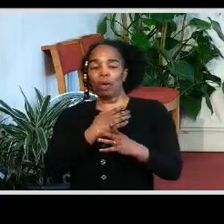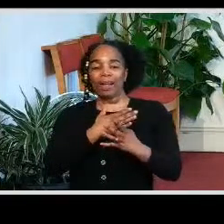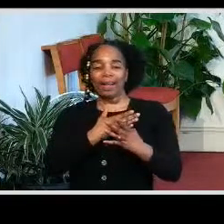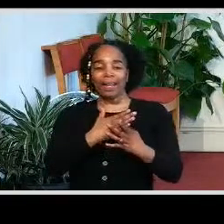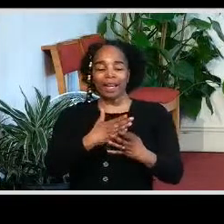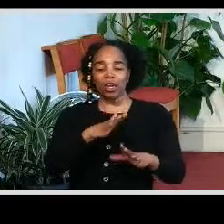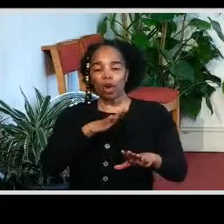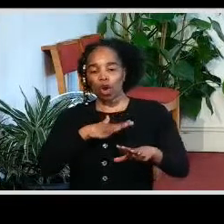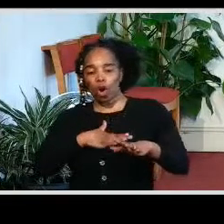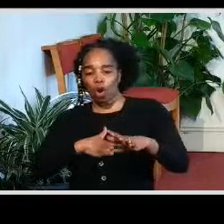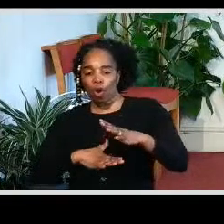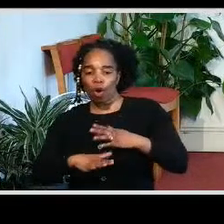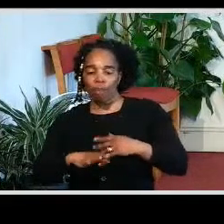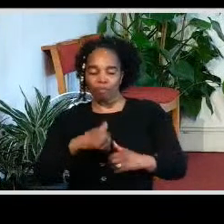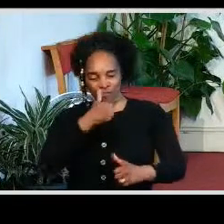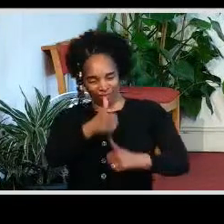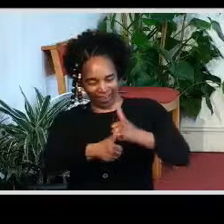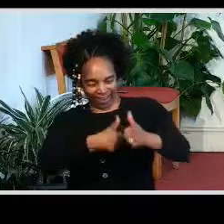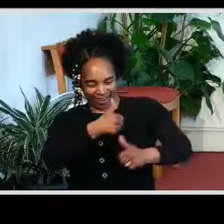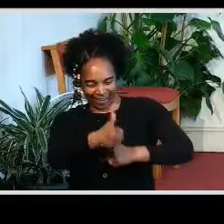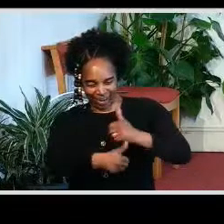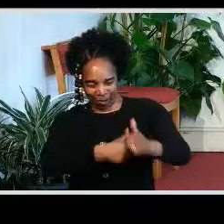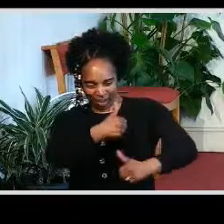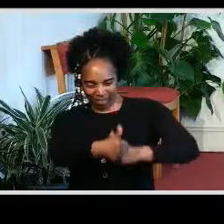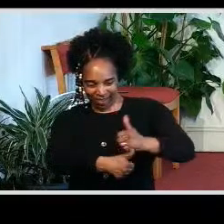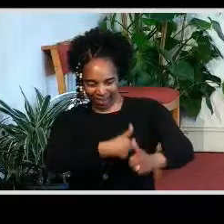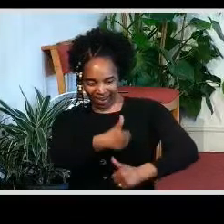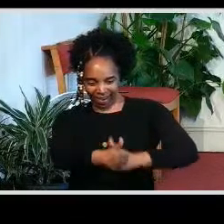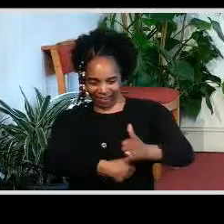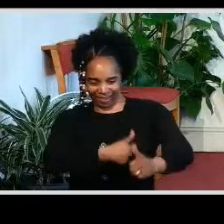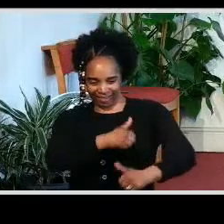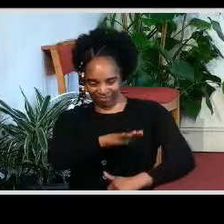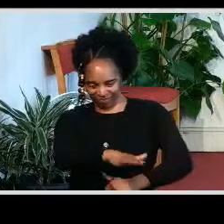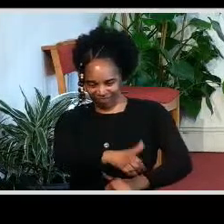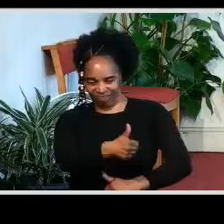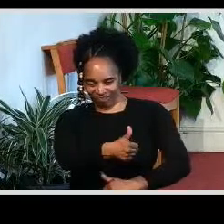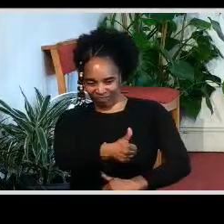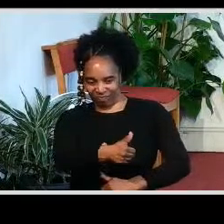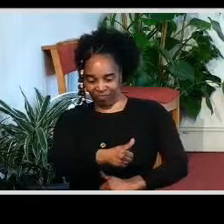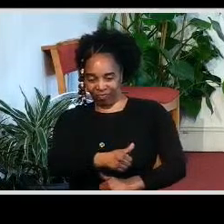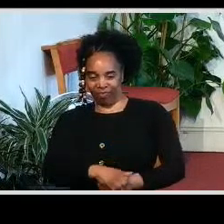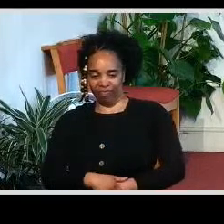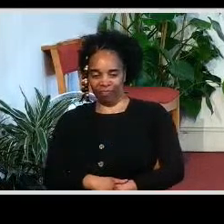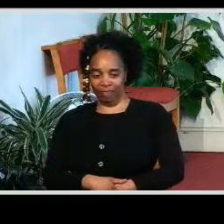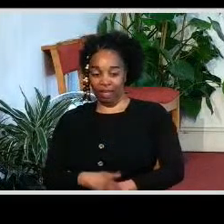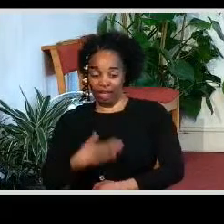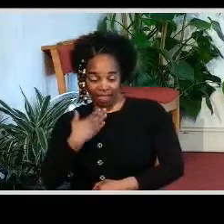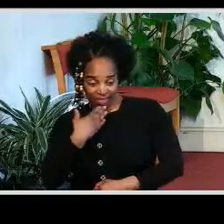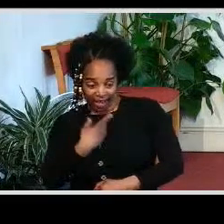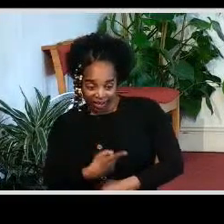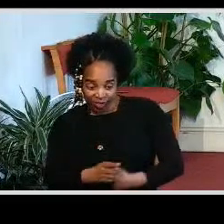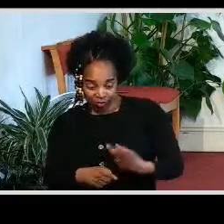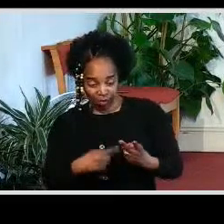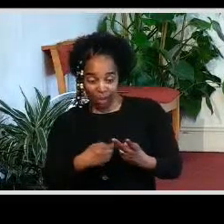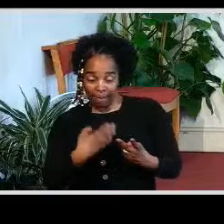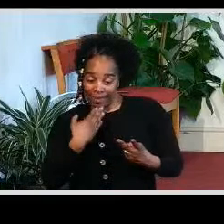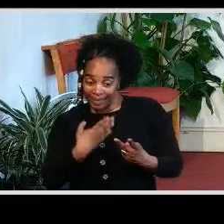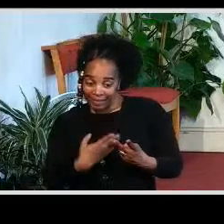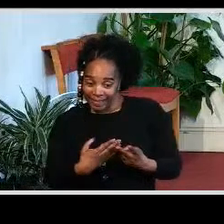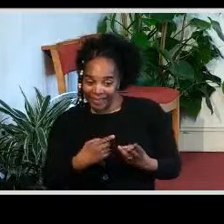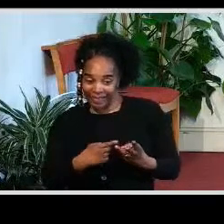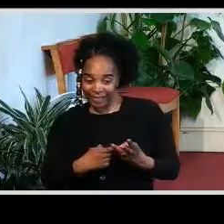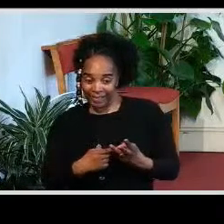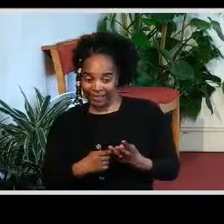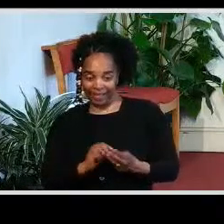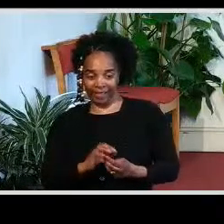and calmly to that child. Praise them when they do something correct, for example, remembering to say thank you or please, or put